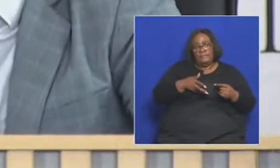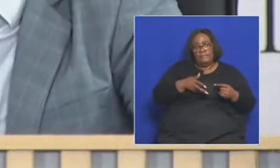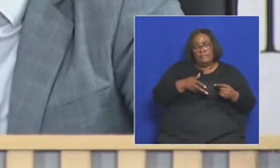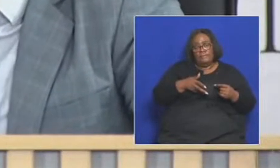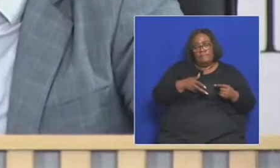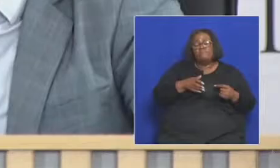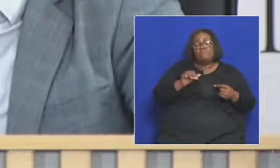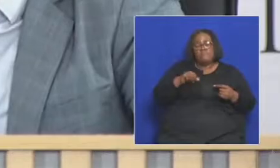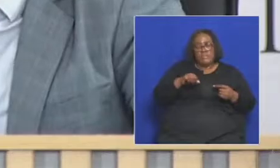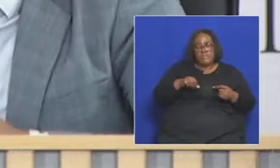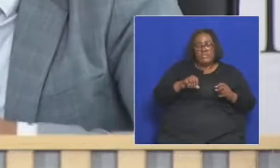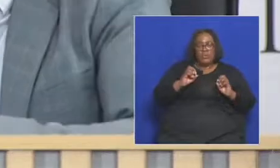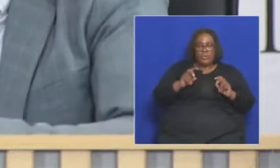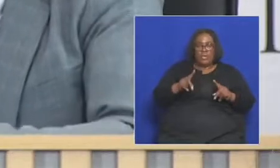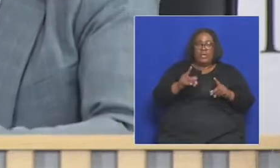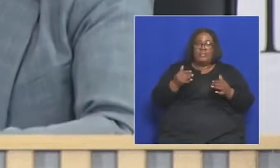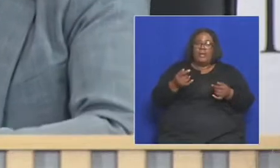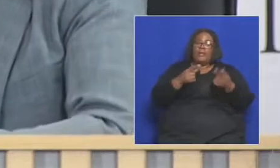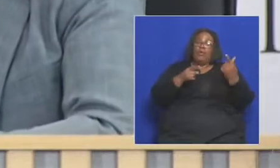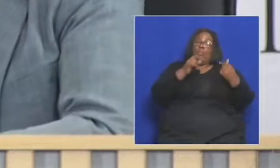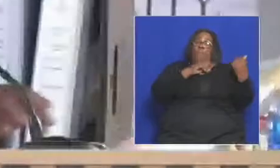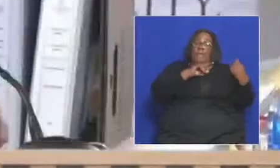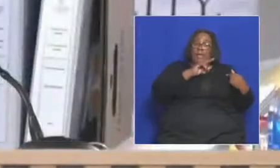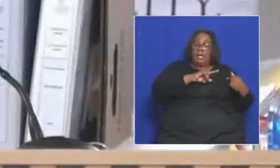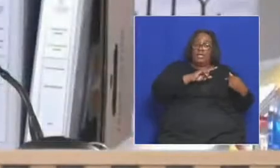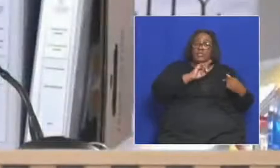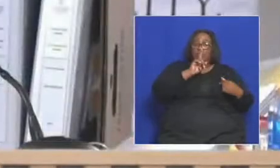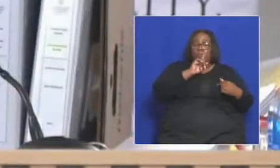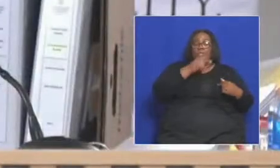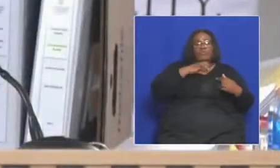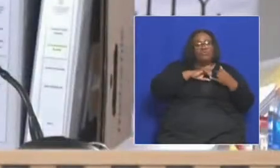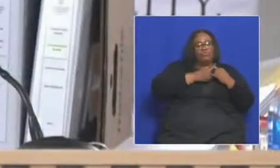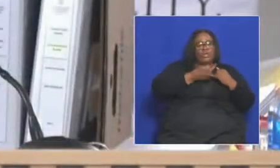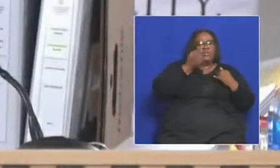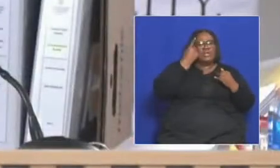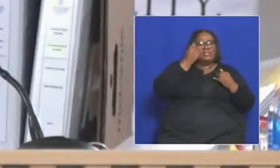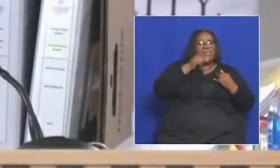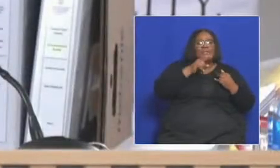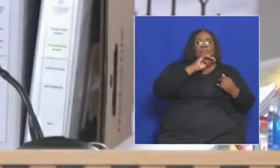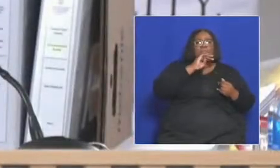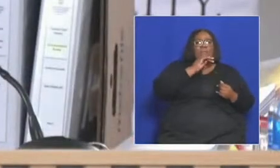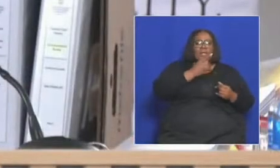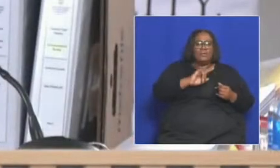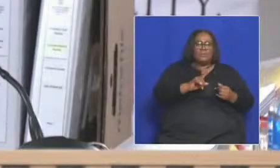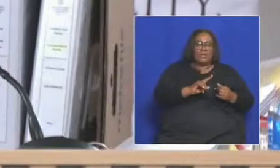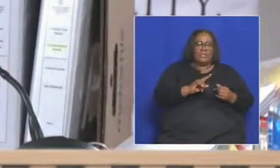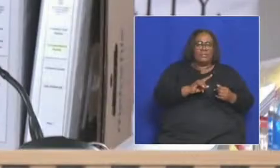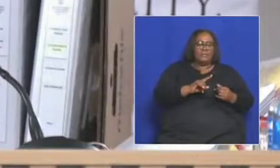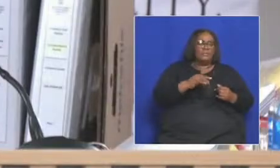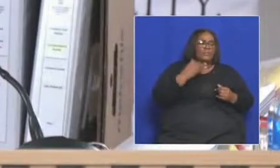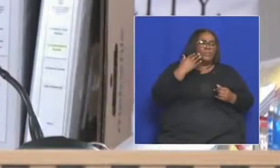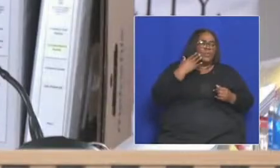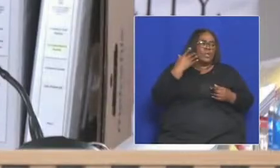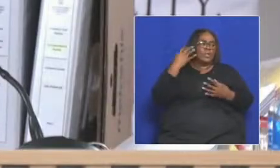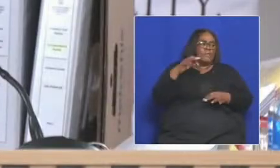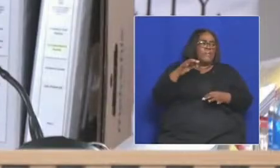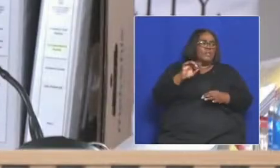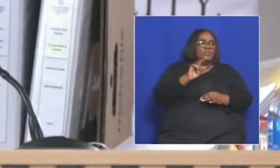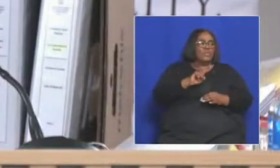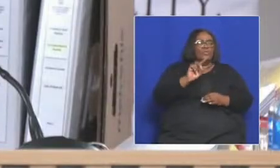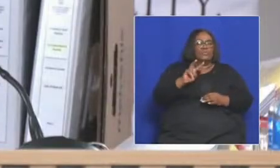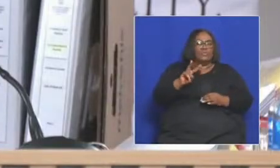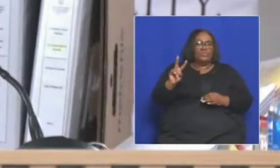go back then to what we're trying to understand what you meant when you, at page 122,